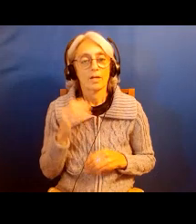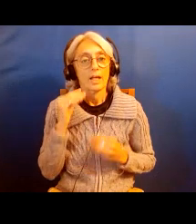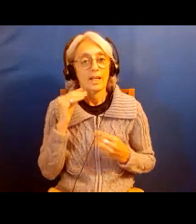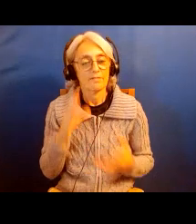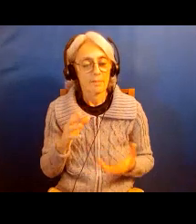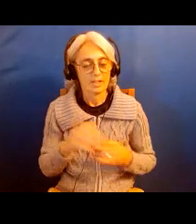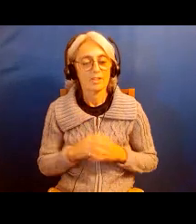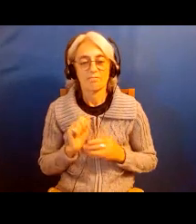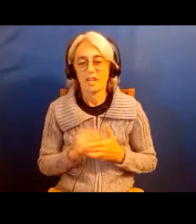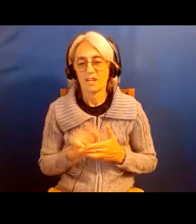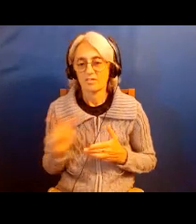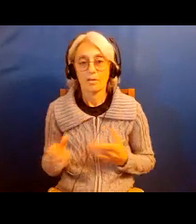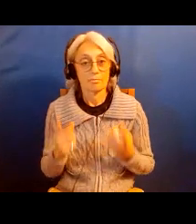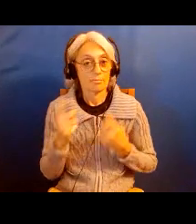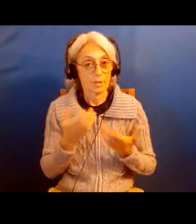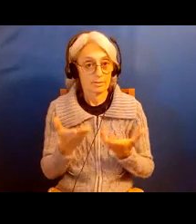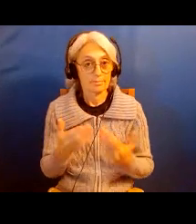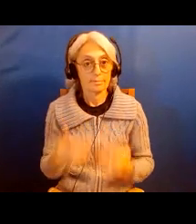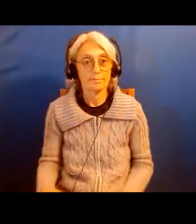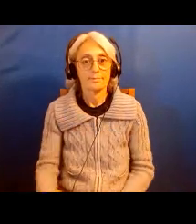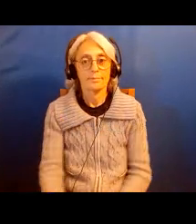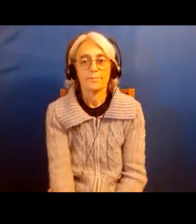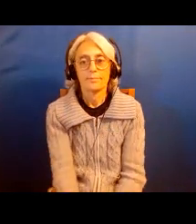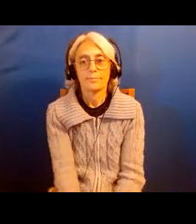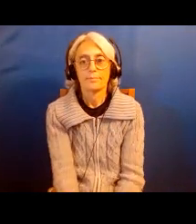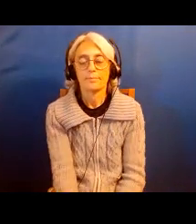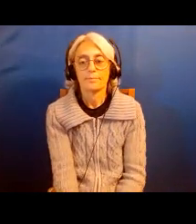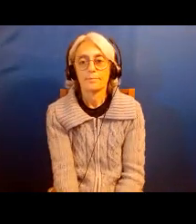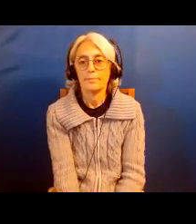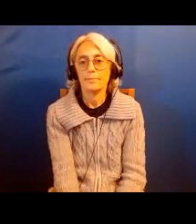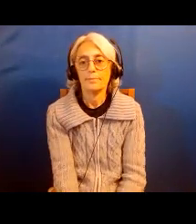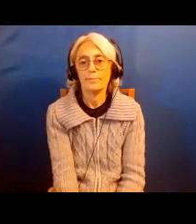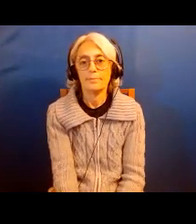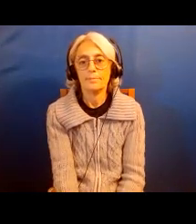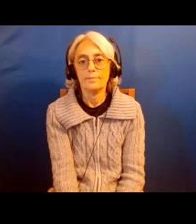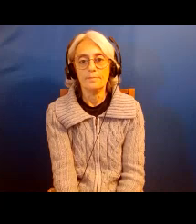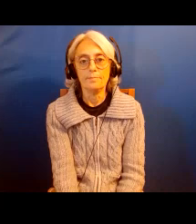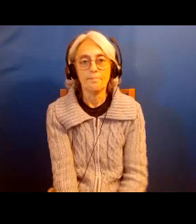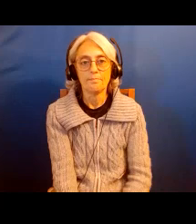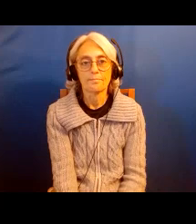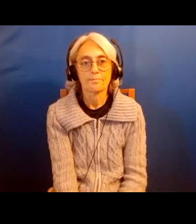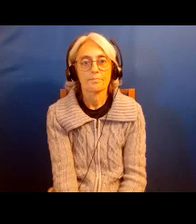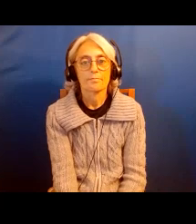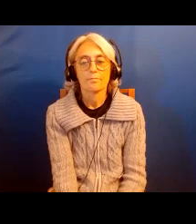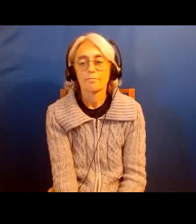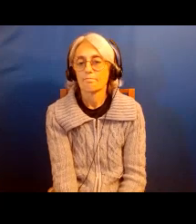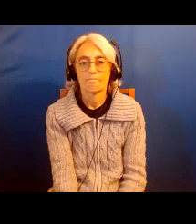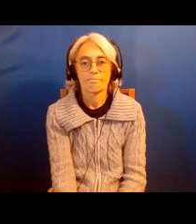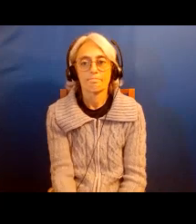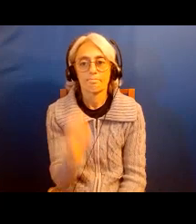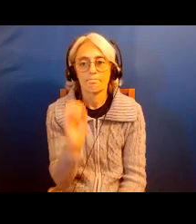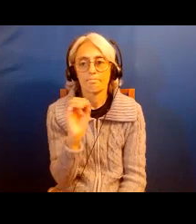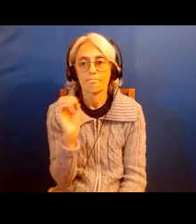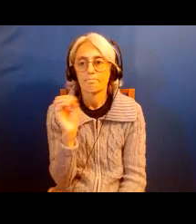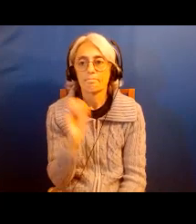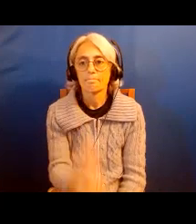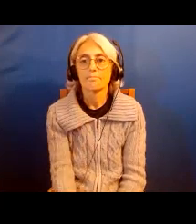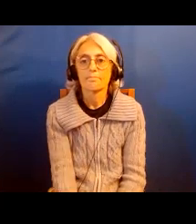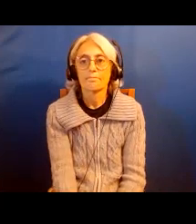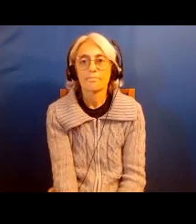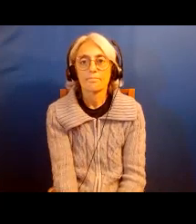any questions you might have. Thanks, Jaden. Is there any public comment? There is no public comment. Thank you. All right, thank you.